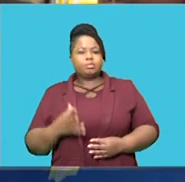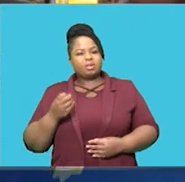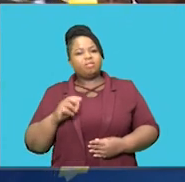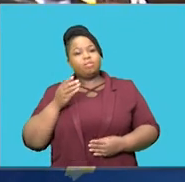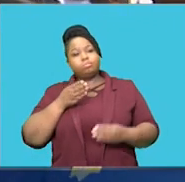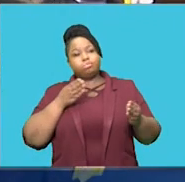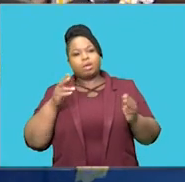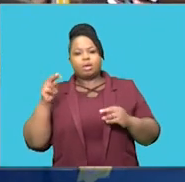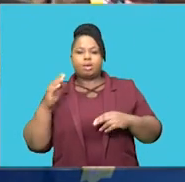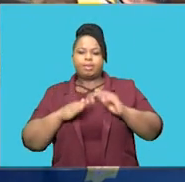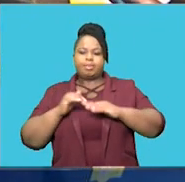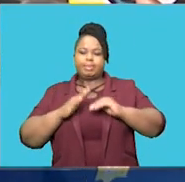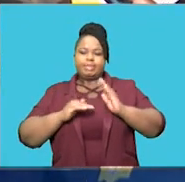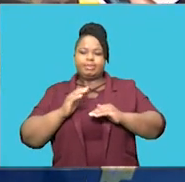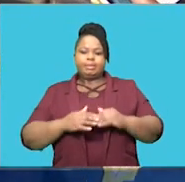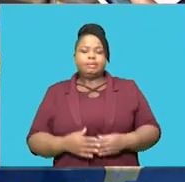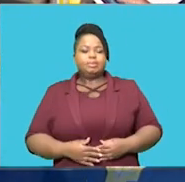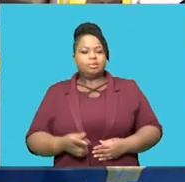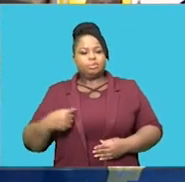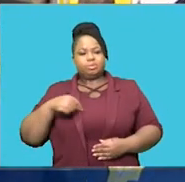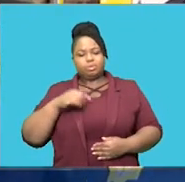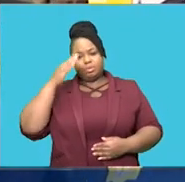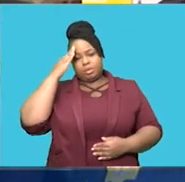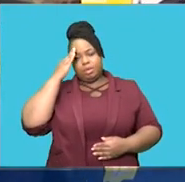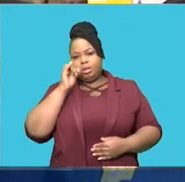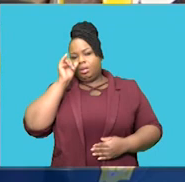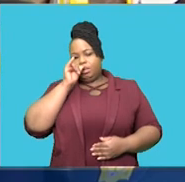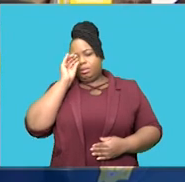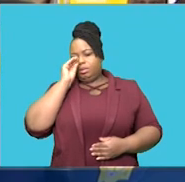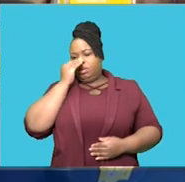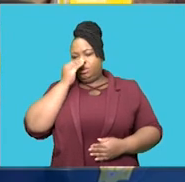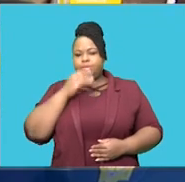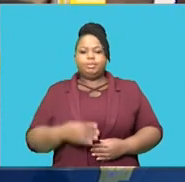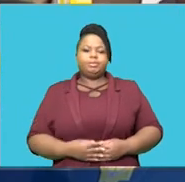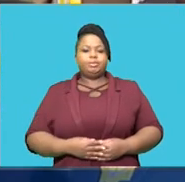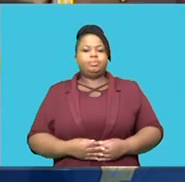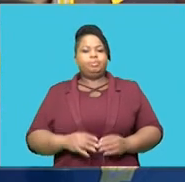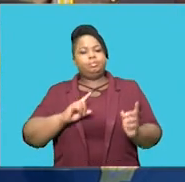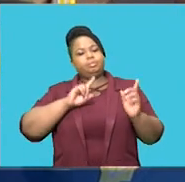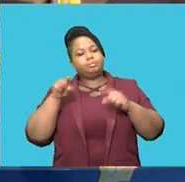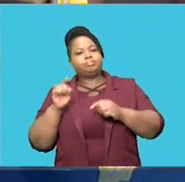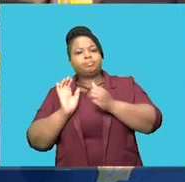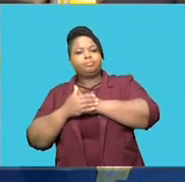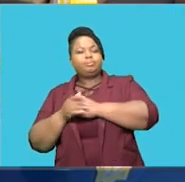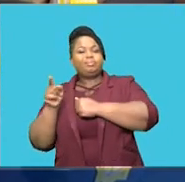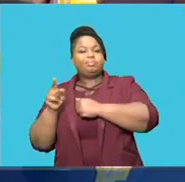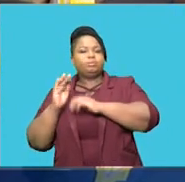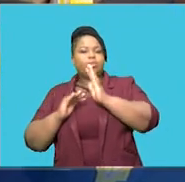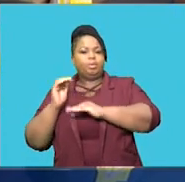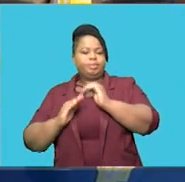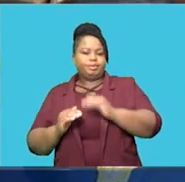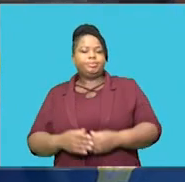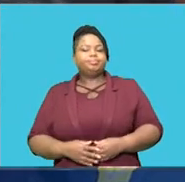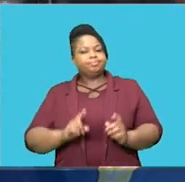buildings which we know that criminals, after they've committed crime, they rush and hide themselves in those buildings.